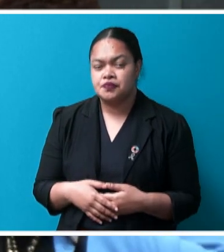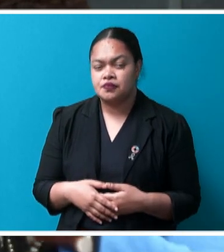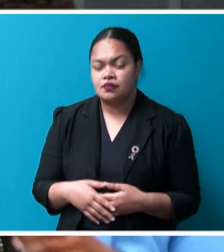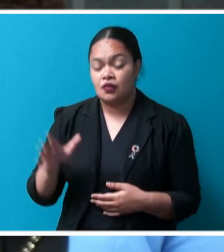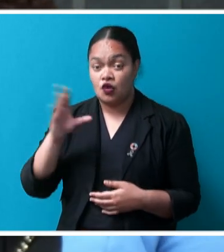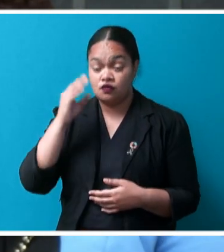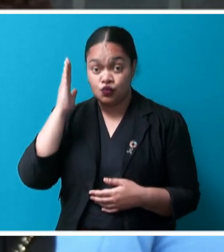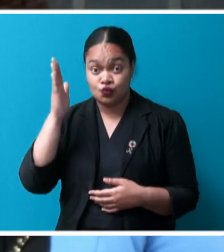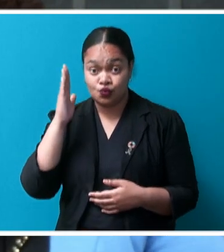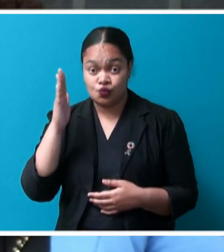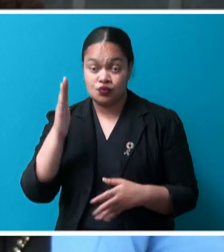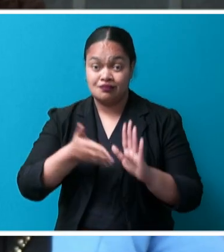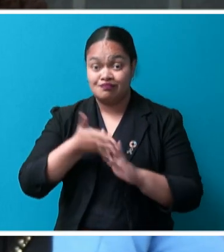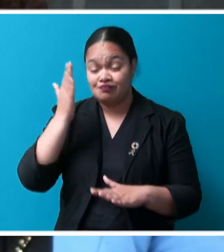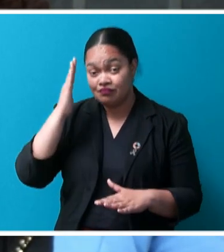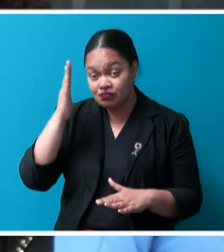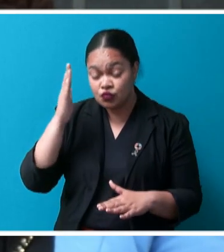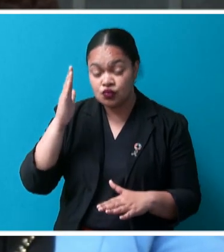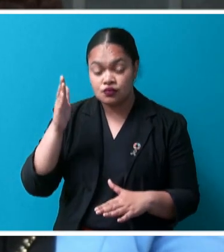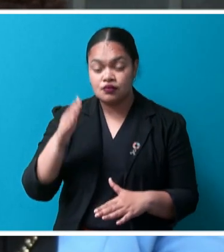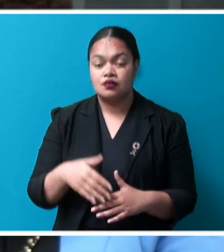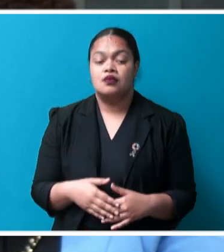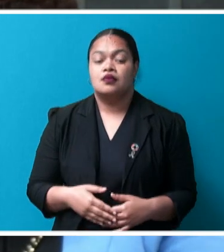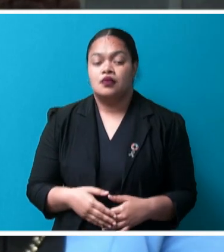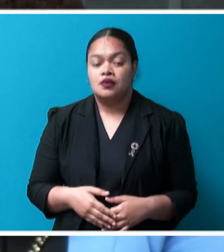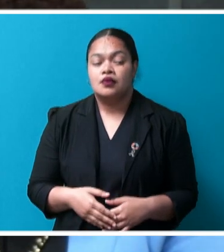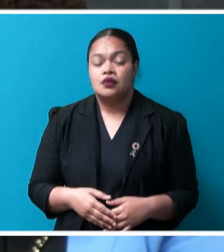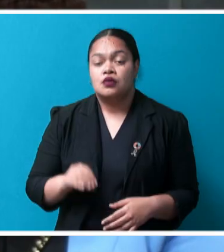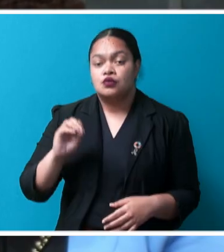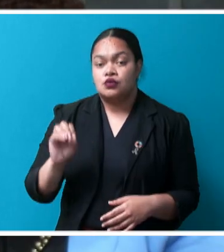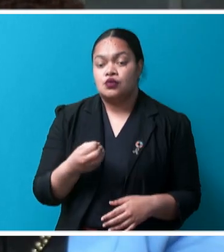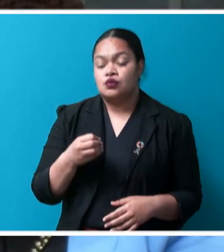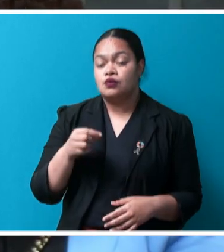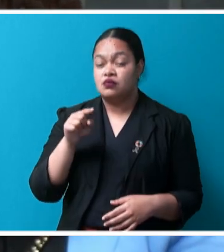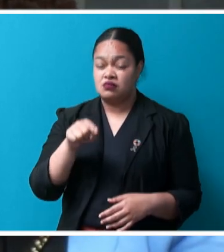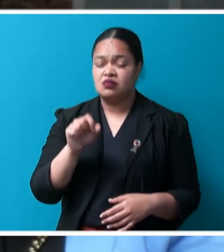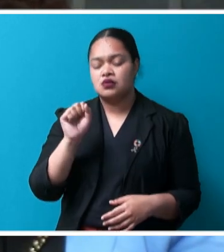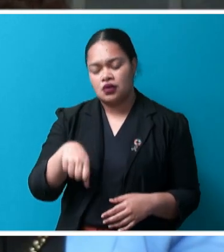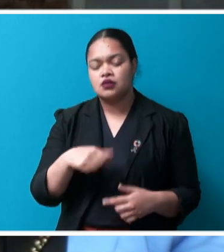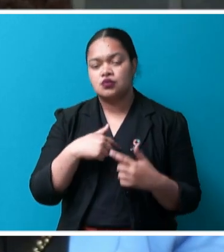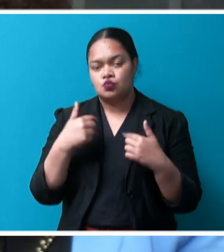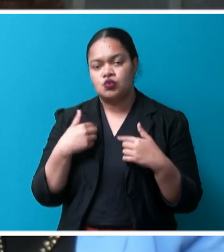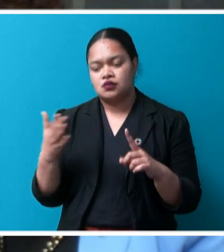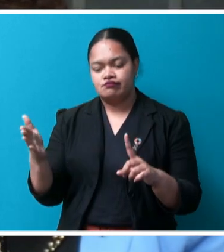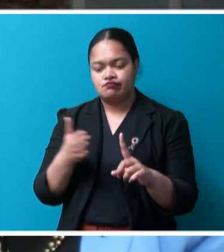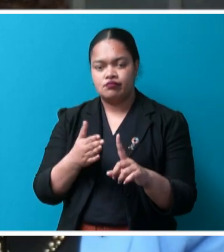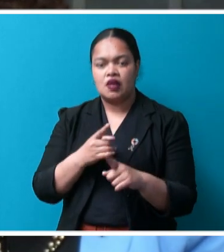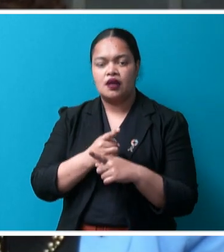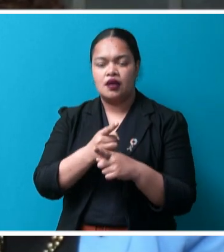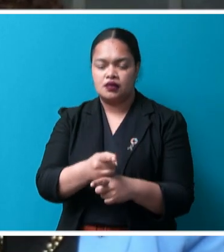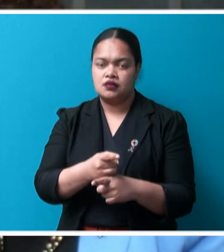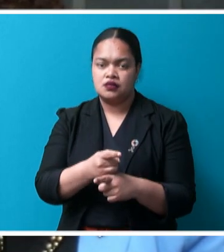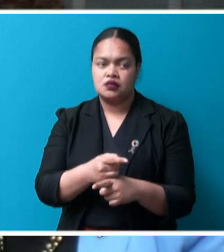school, secondary school, and so forth. So in those instances, yes, we are guided by